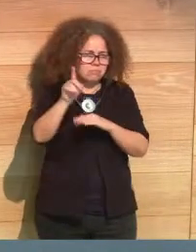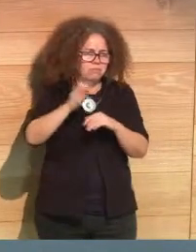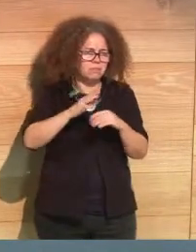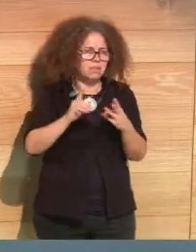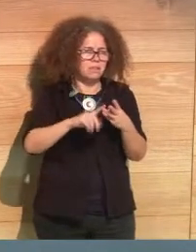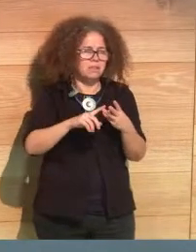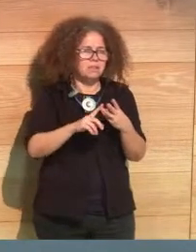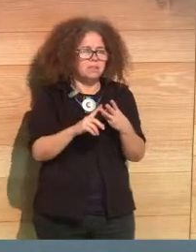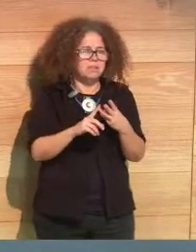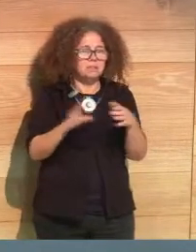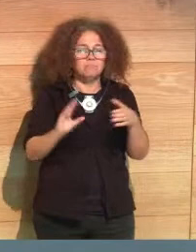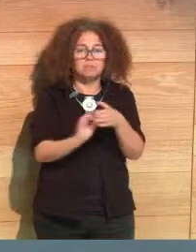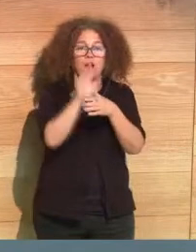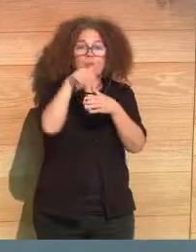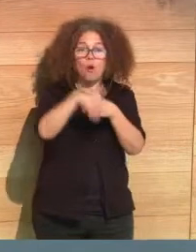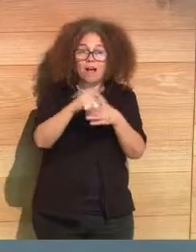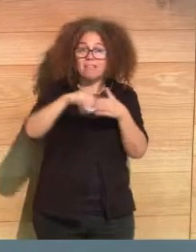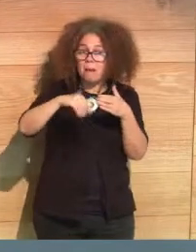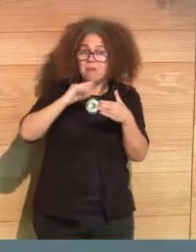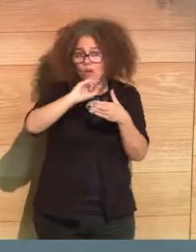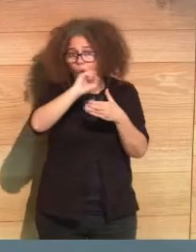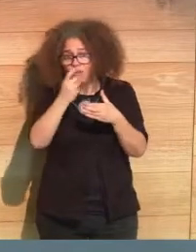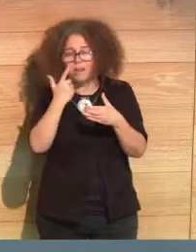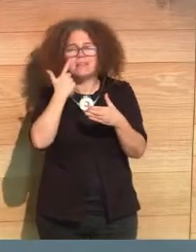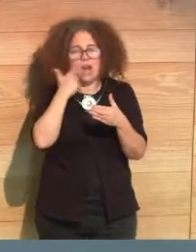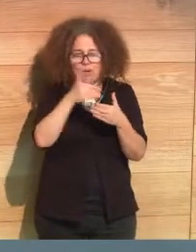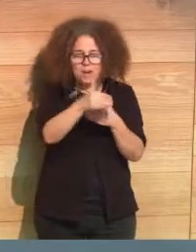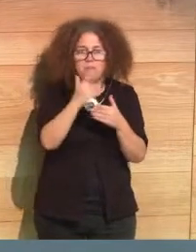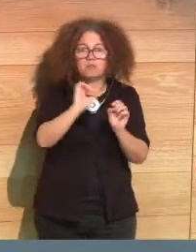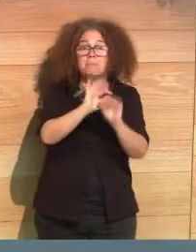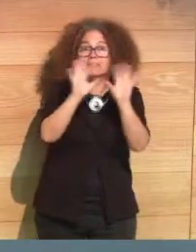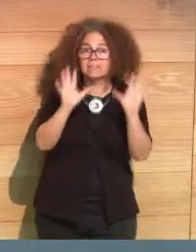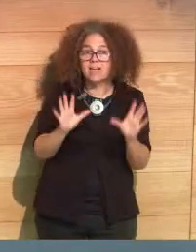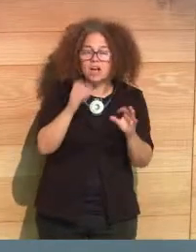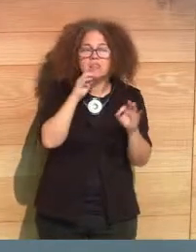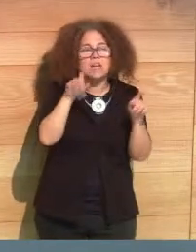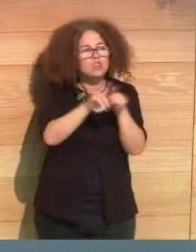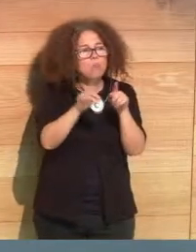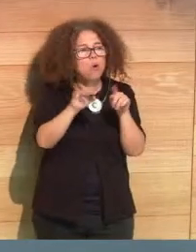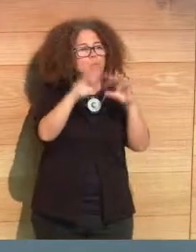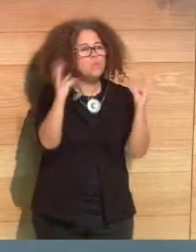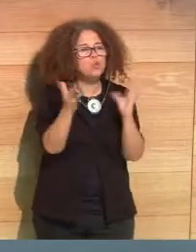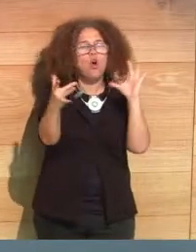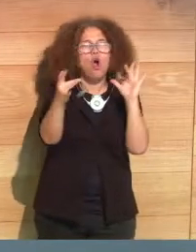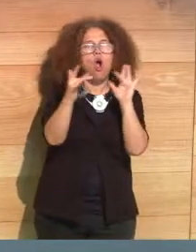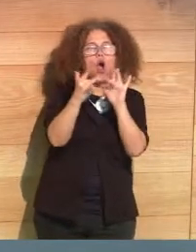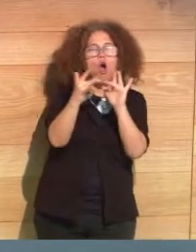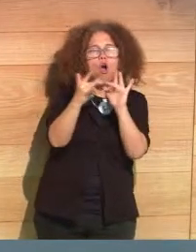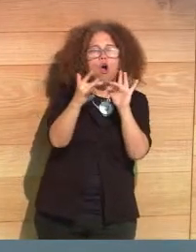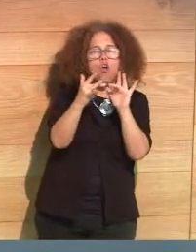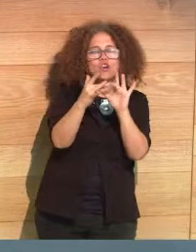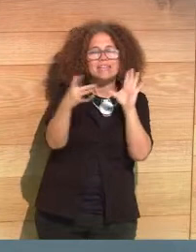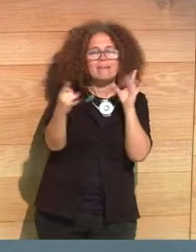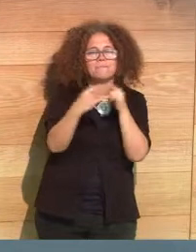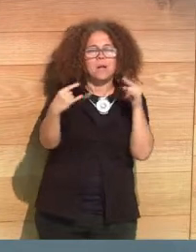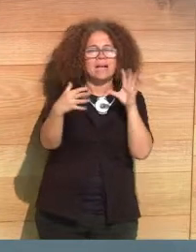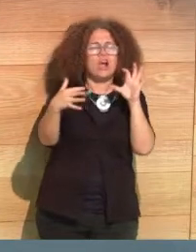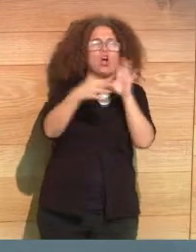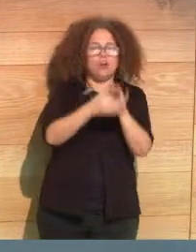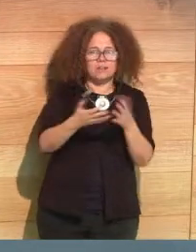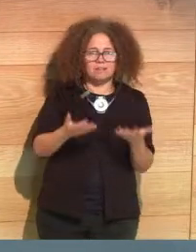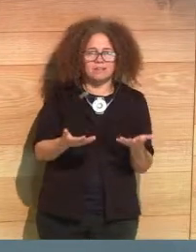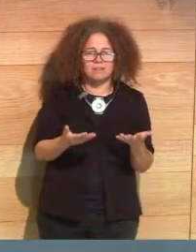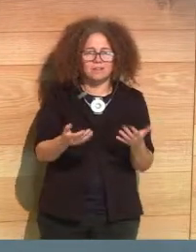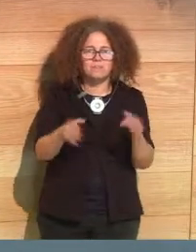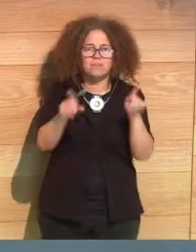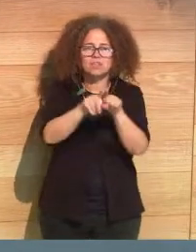a technology and that sort of connected world almost. But yeah, La Montagne is this first sort of blend